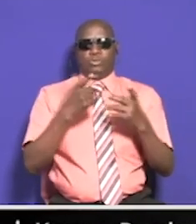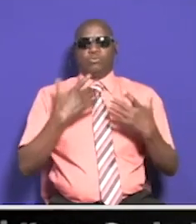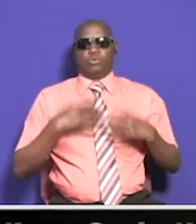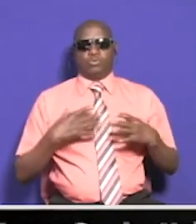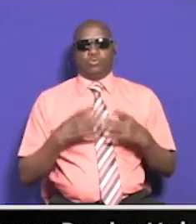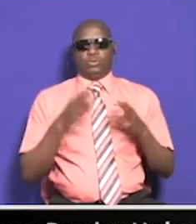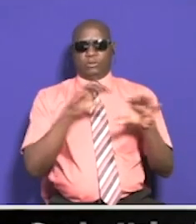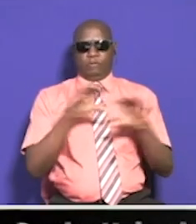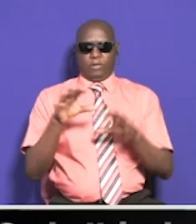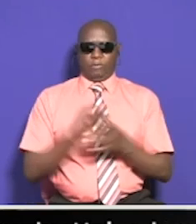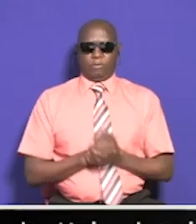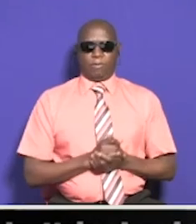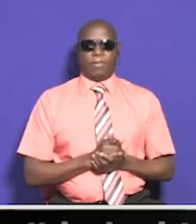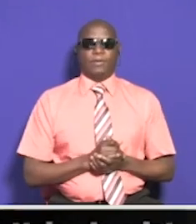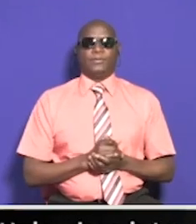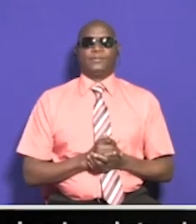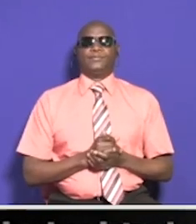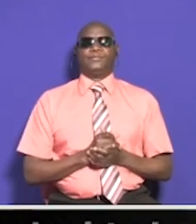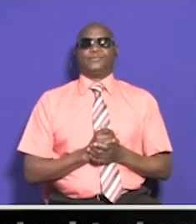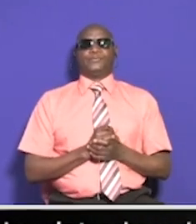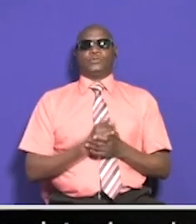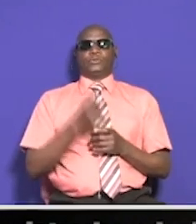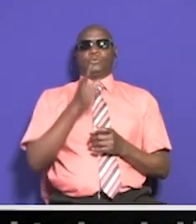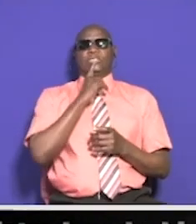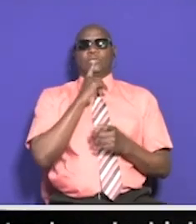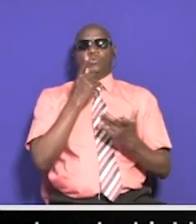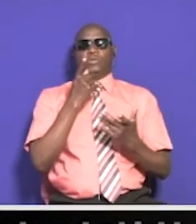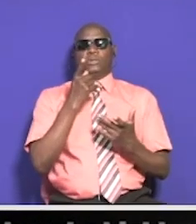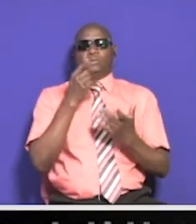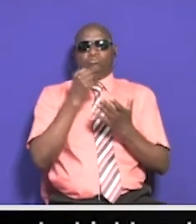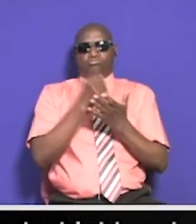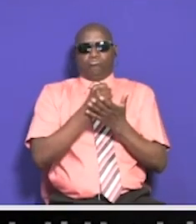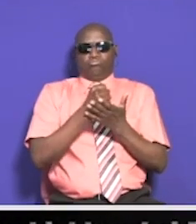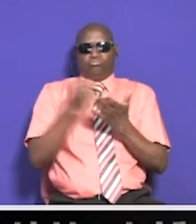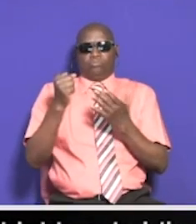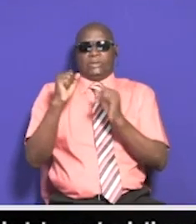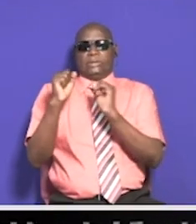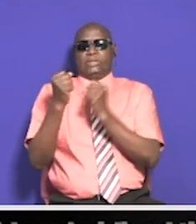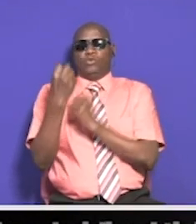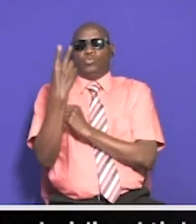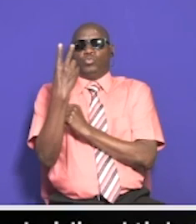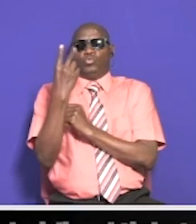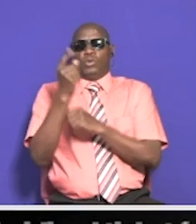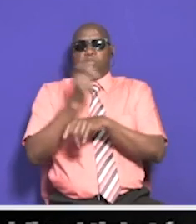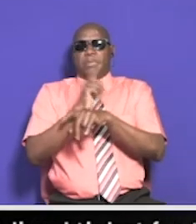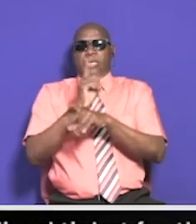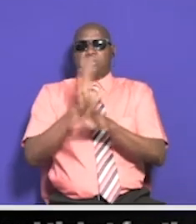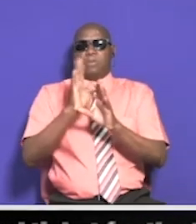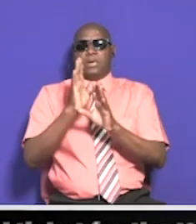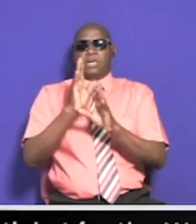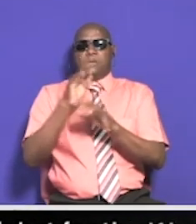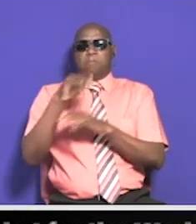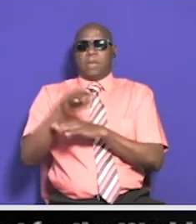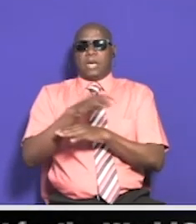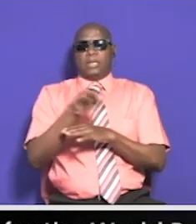saying, just set aside 2 minutes, just set aside 2 minutes, and plant that trees. Because